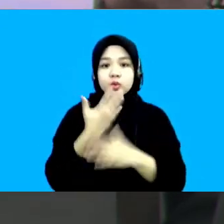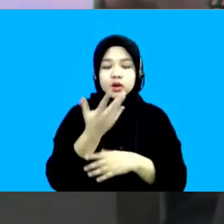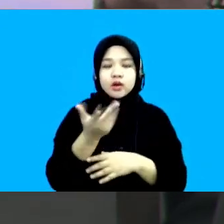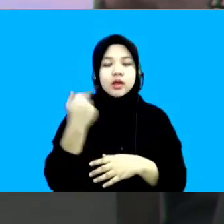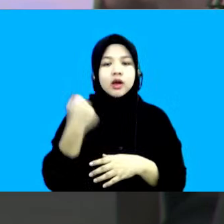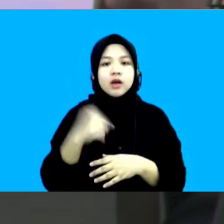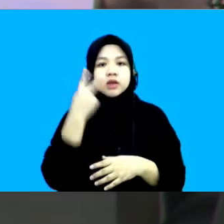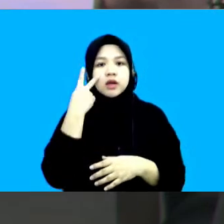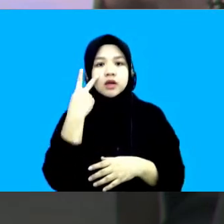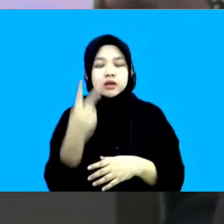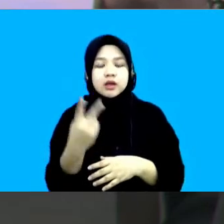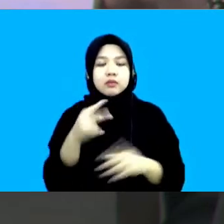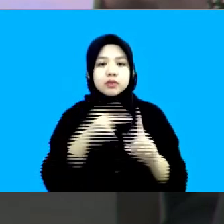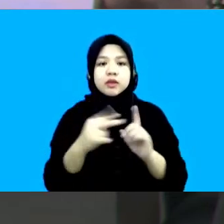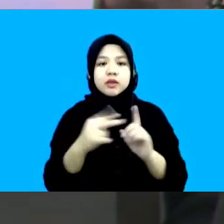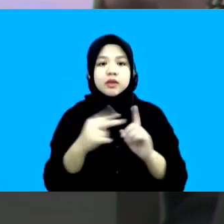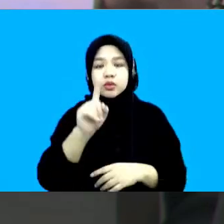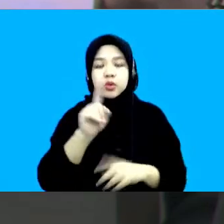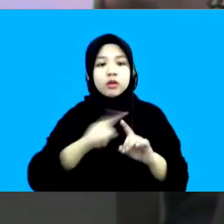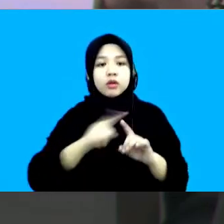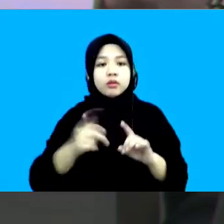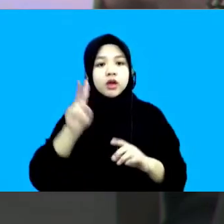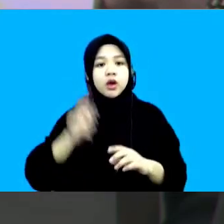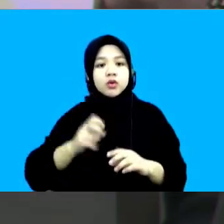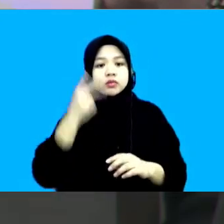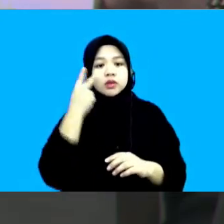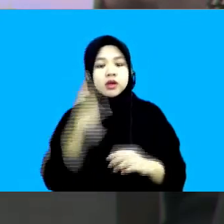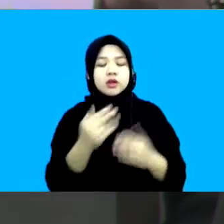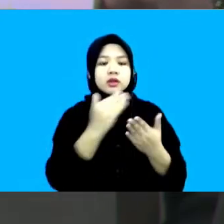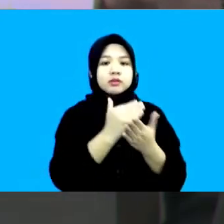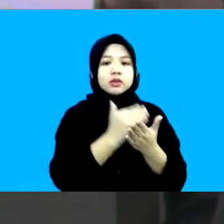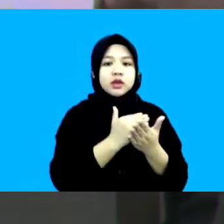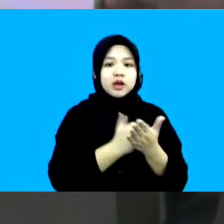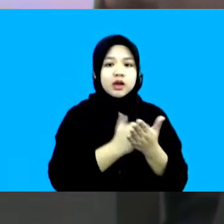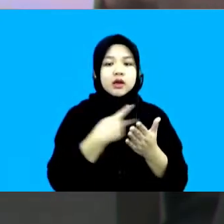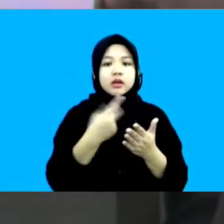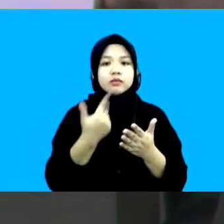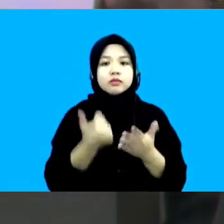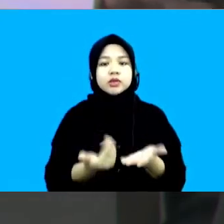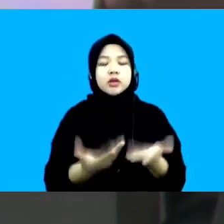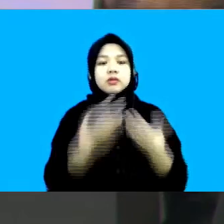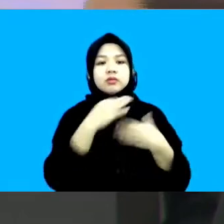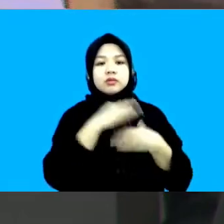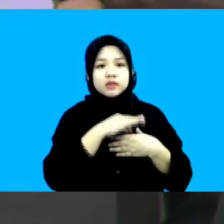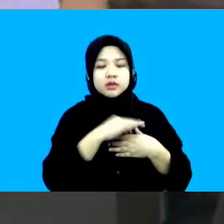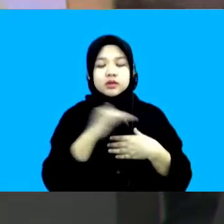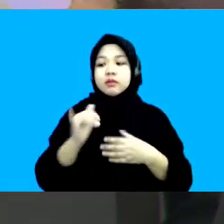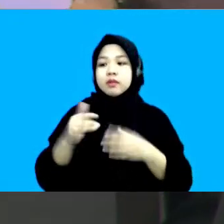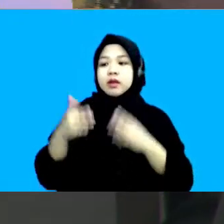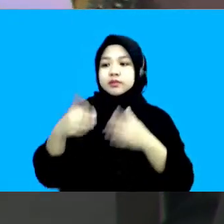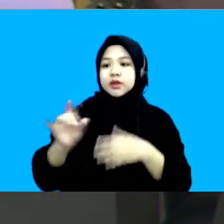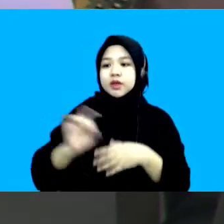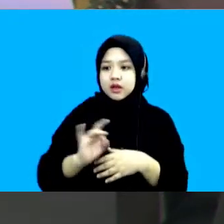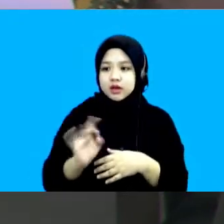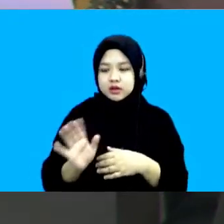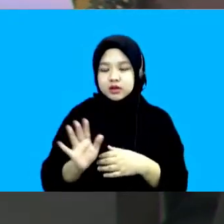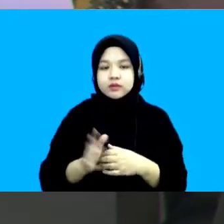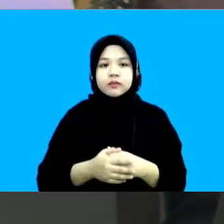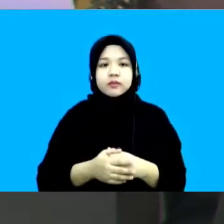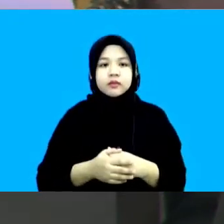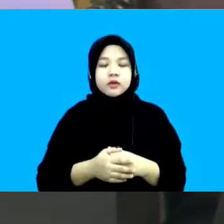that's also very important we have to look at on this issue, especially related after the pandemic, is